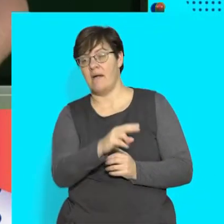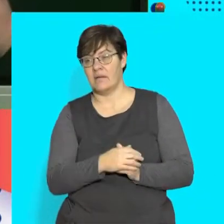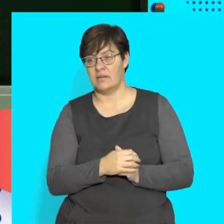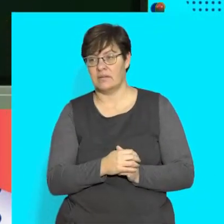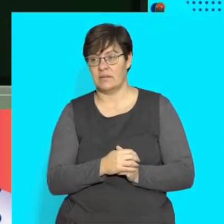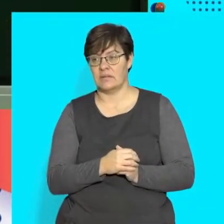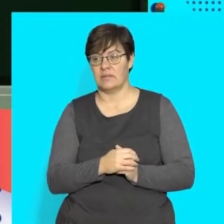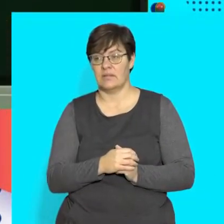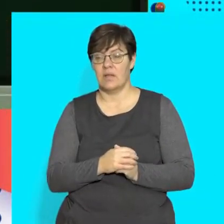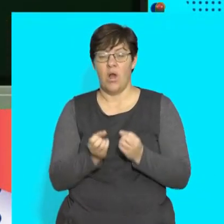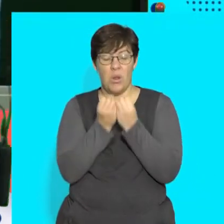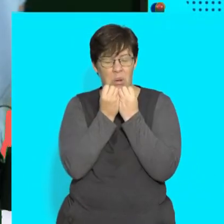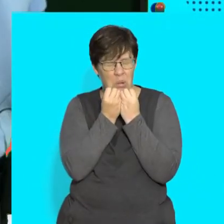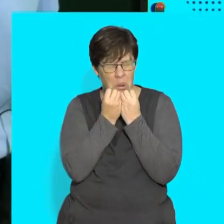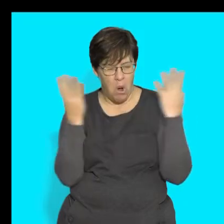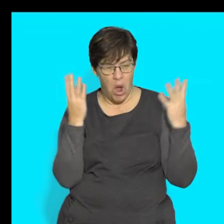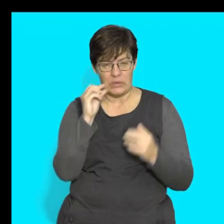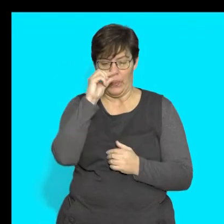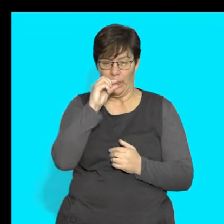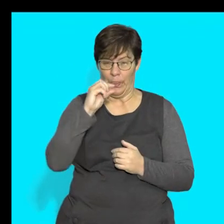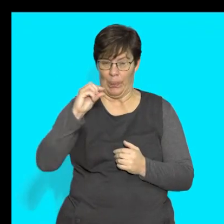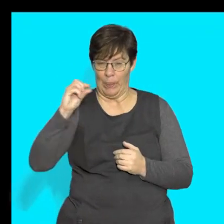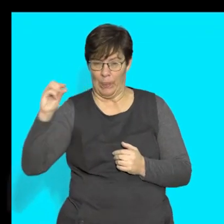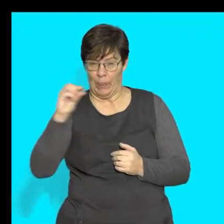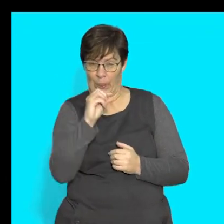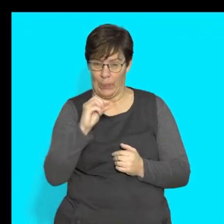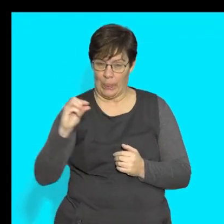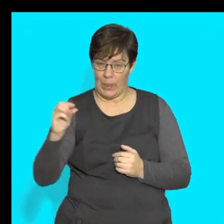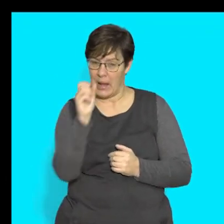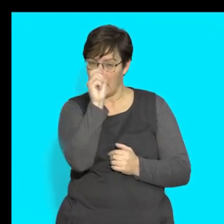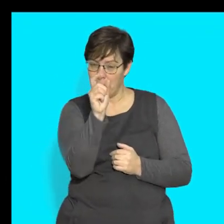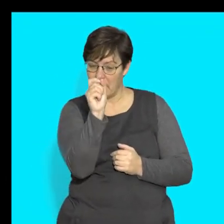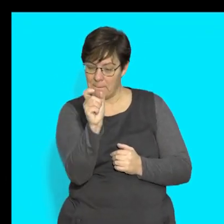appliance, you will notice that there are lots of little